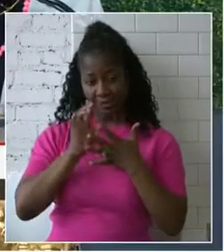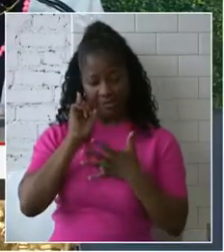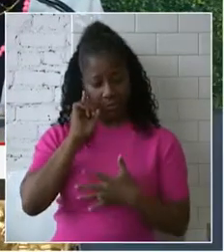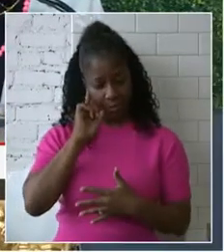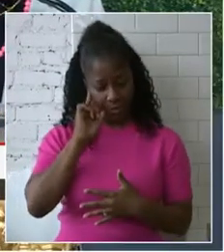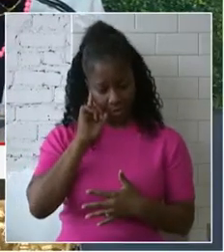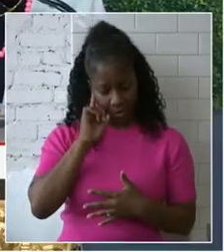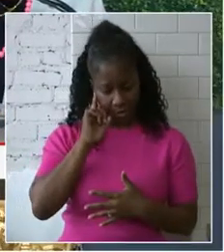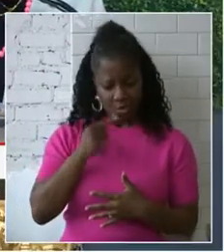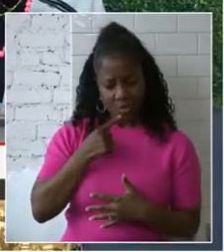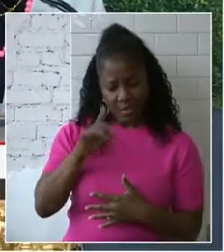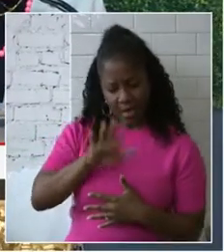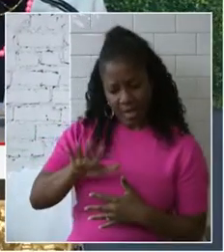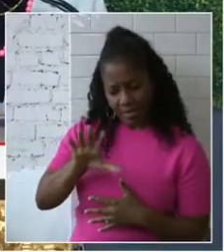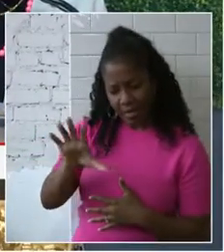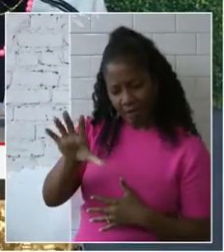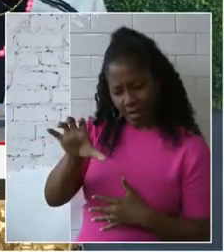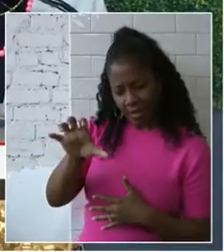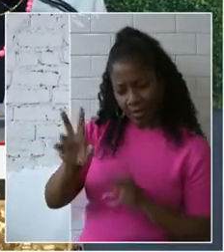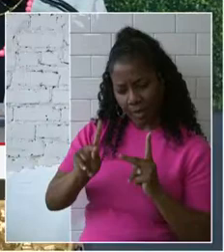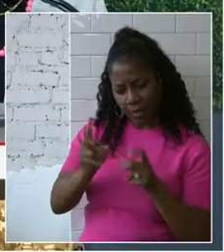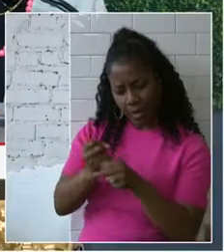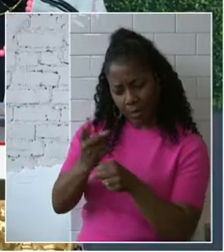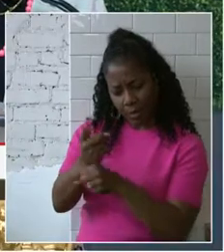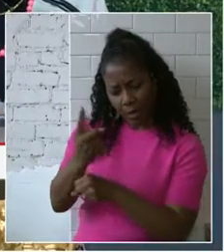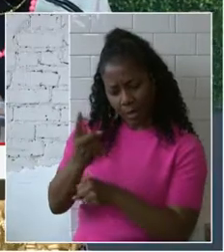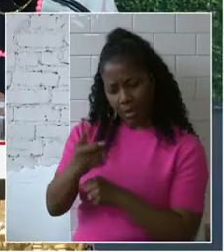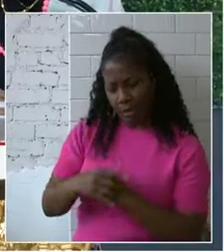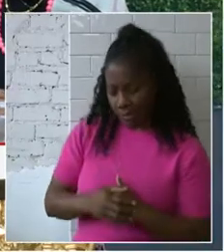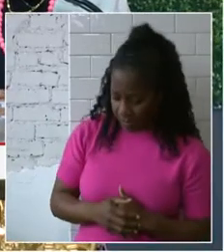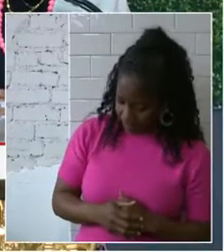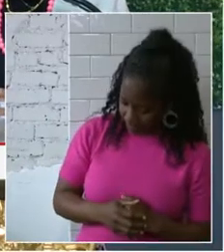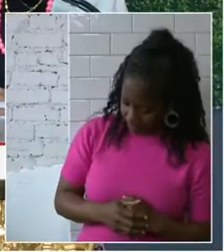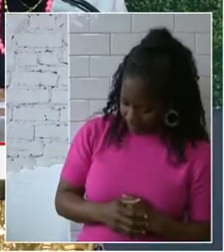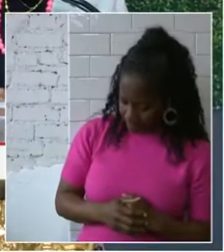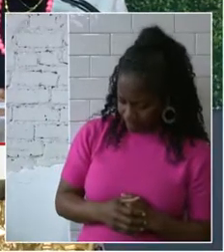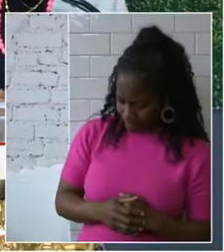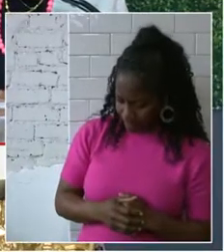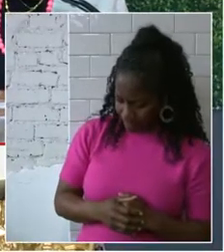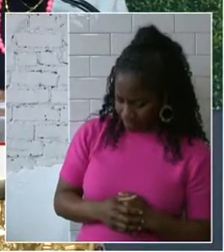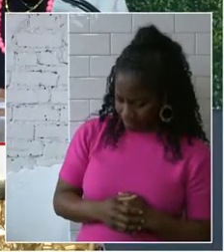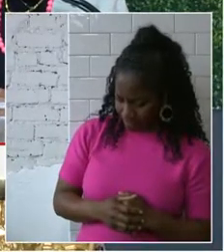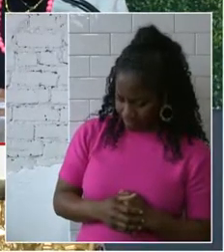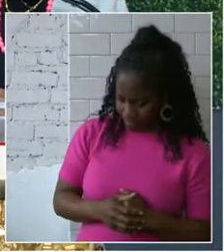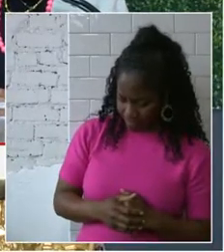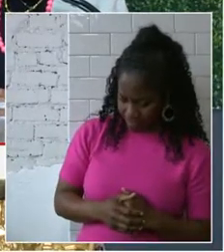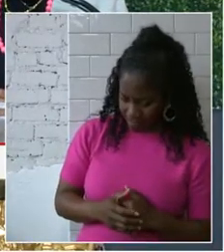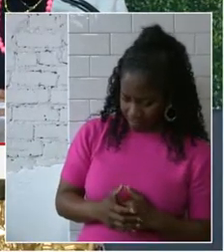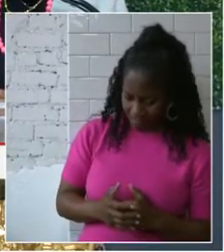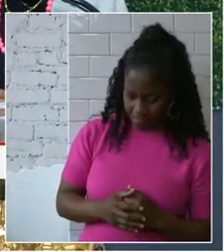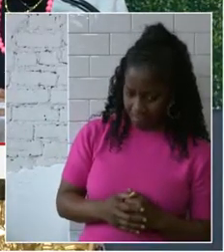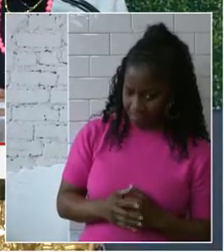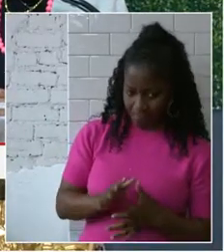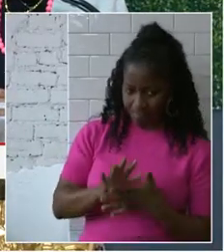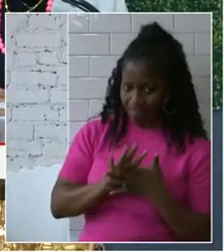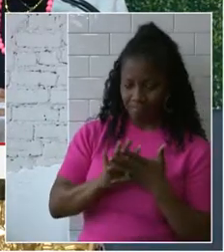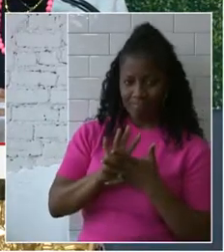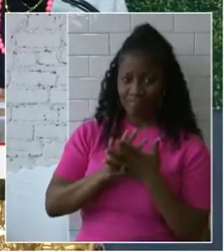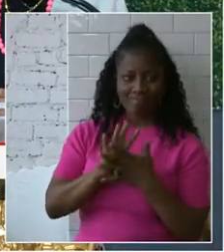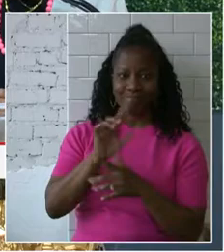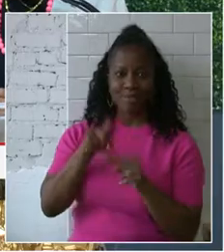estimated 500 people annually. How do you narrow that down to 200? And then at what point do you start looking at the